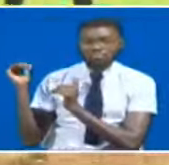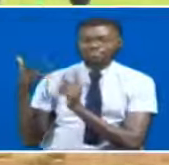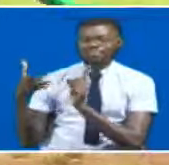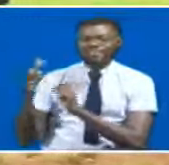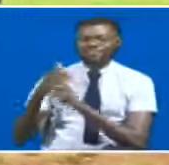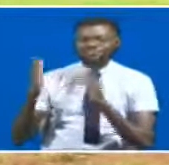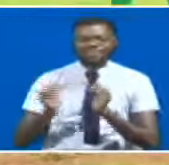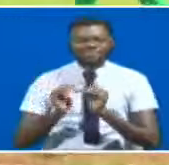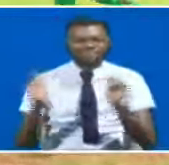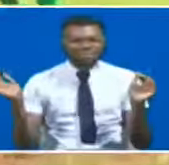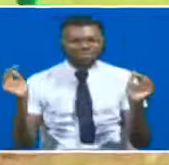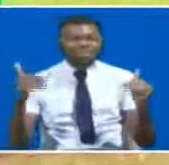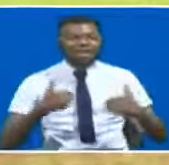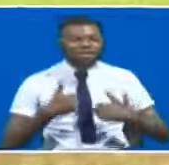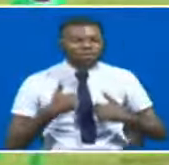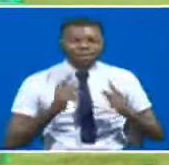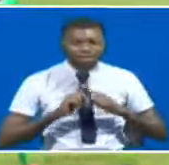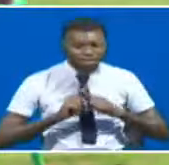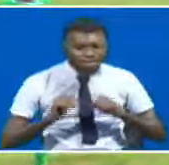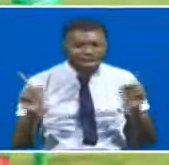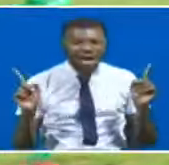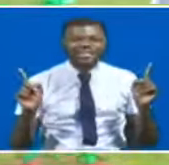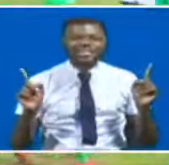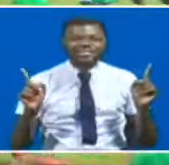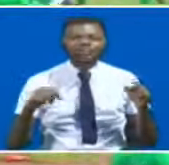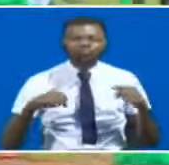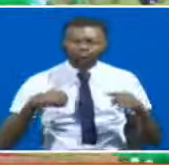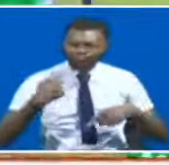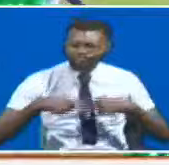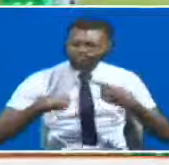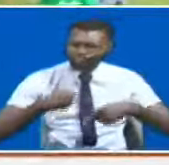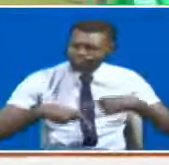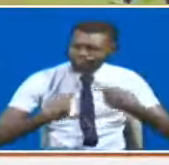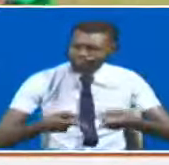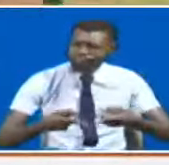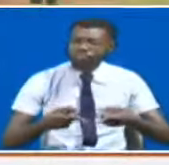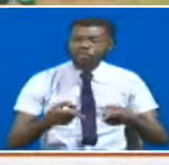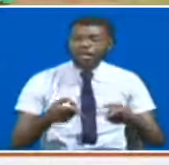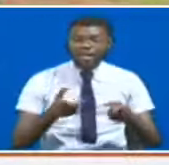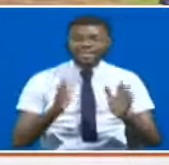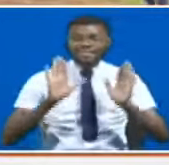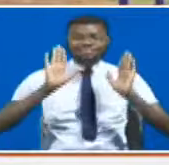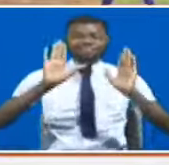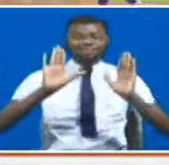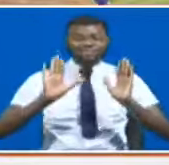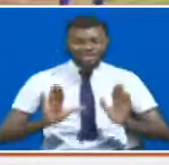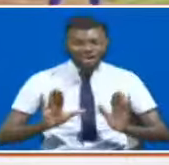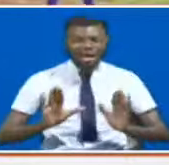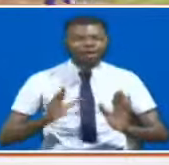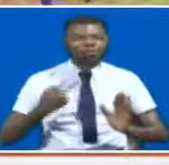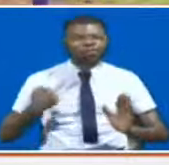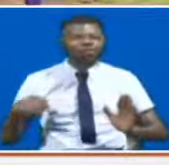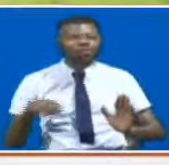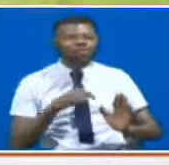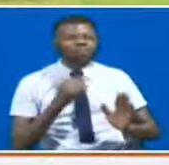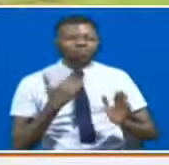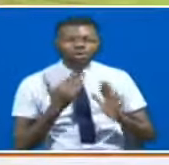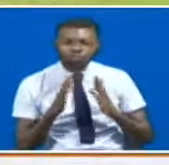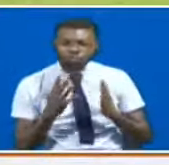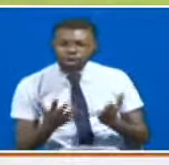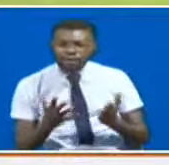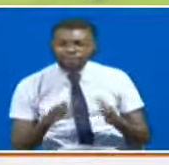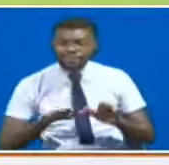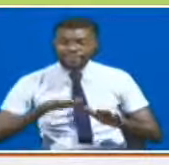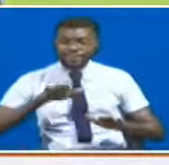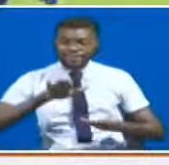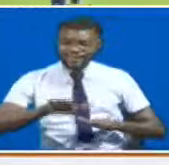achievement. So bado tuna push, it means so much. So tunajaribu sana to make sure kila